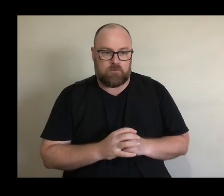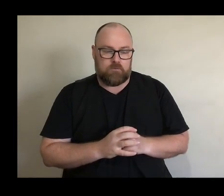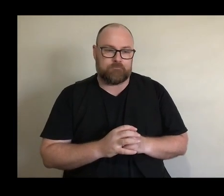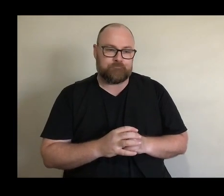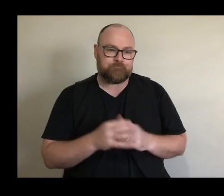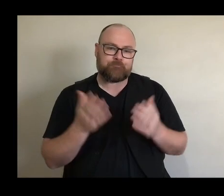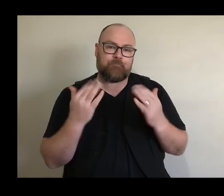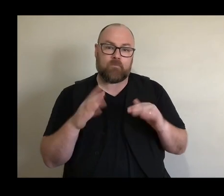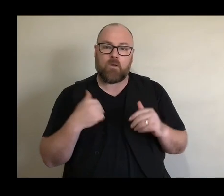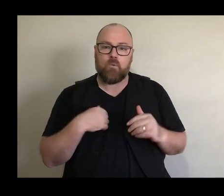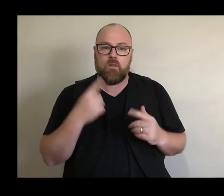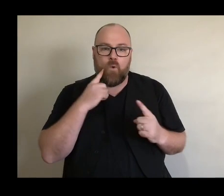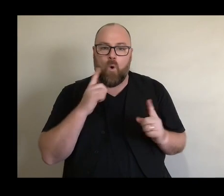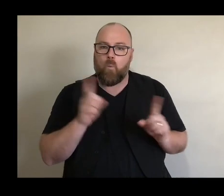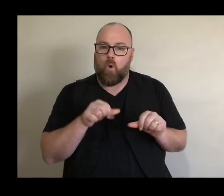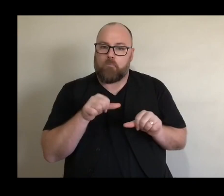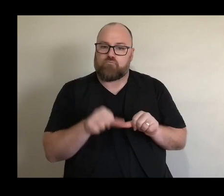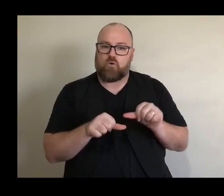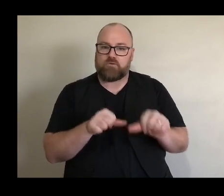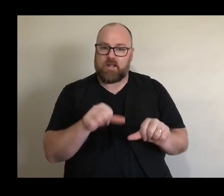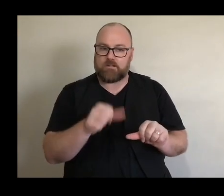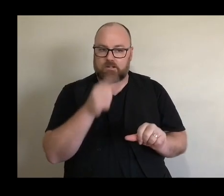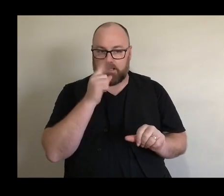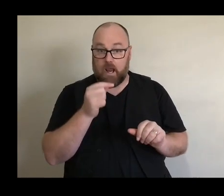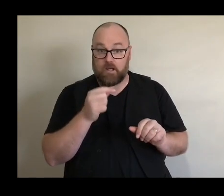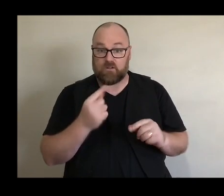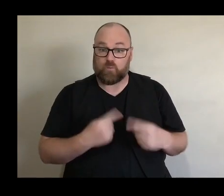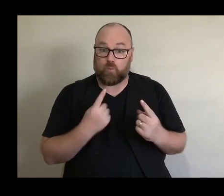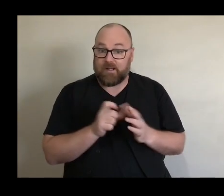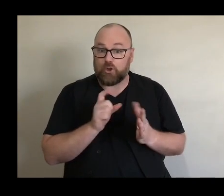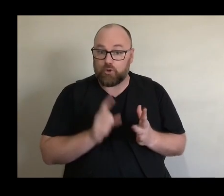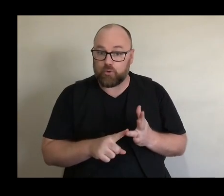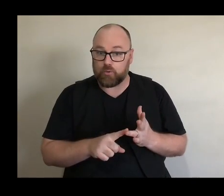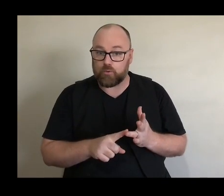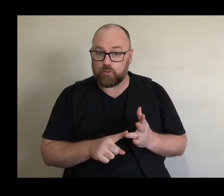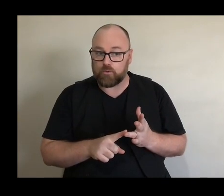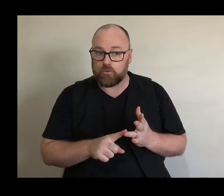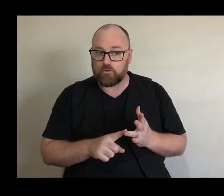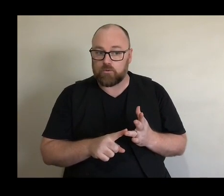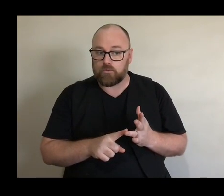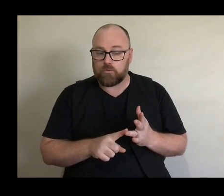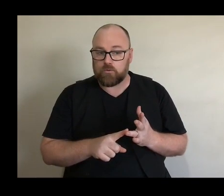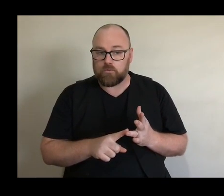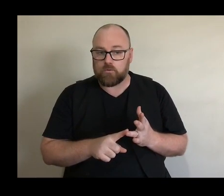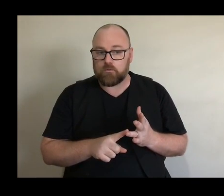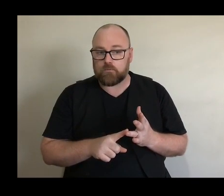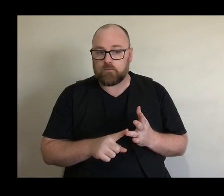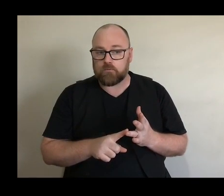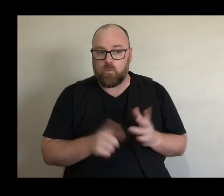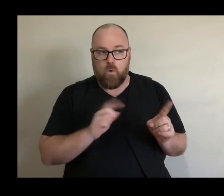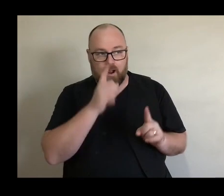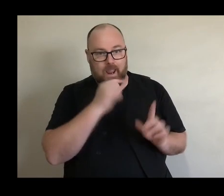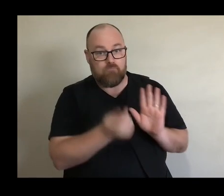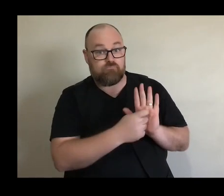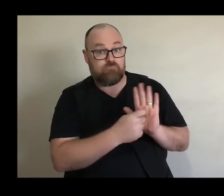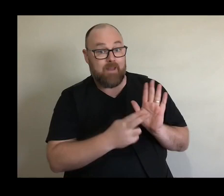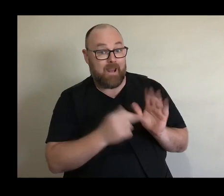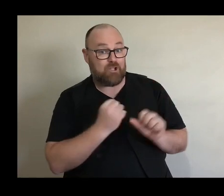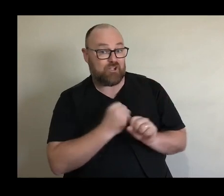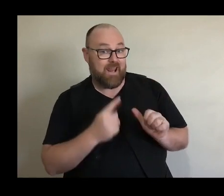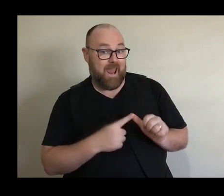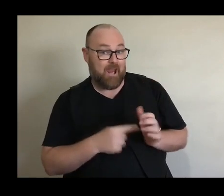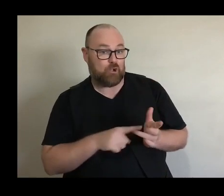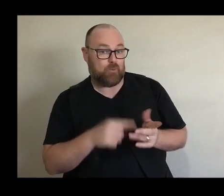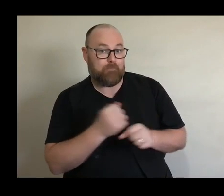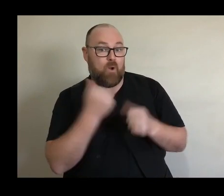kind of process could be facilitated through the commission of the NGA to make this work? What sort of project?